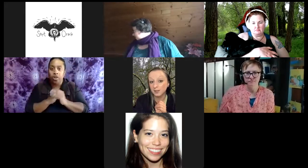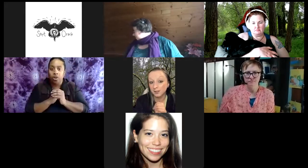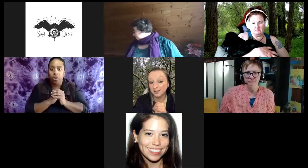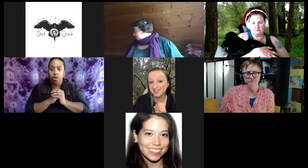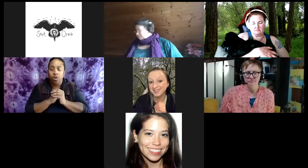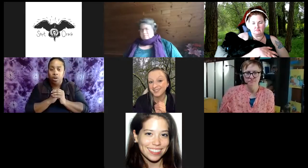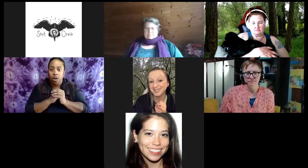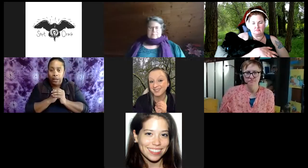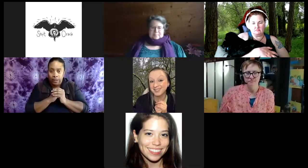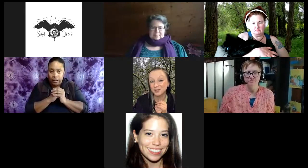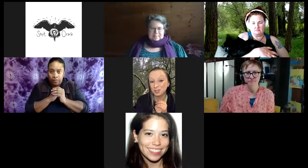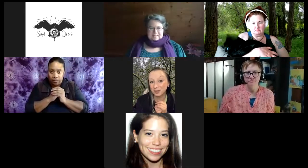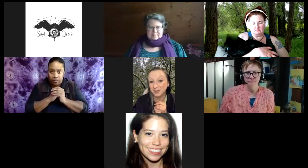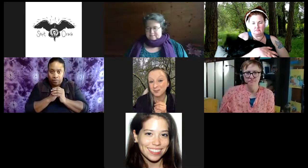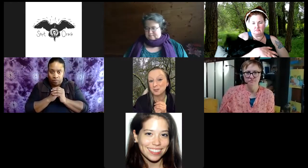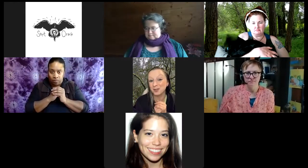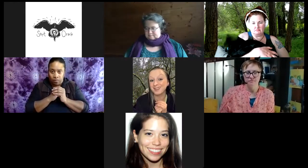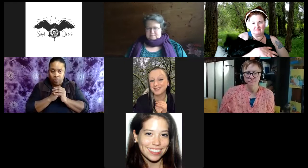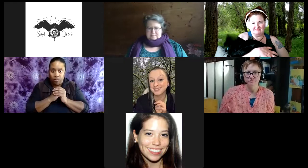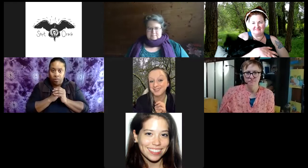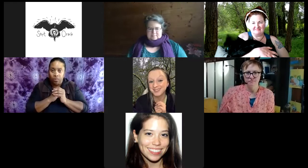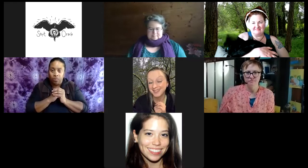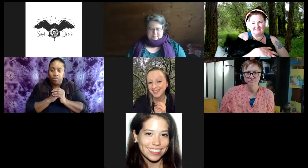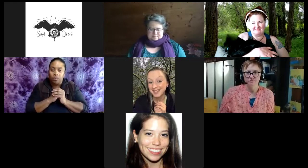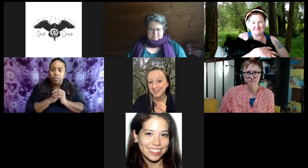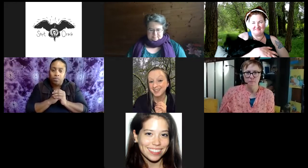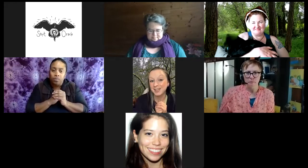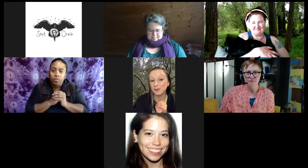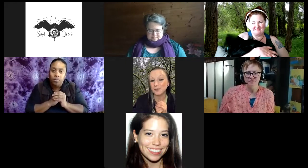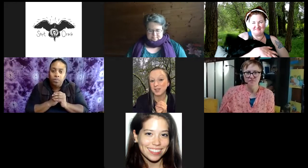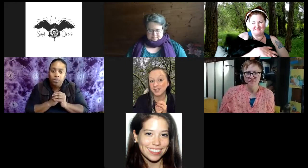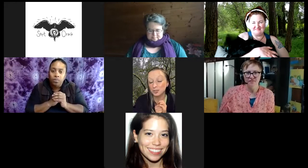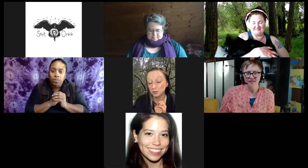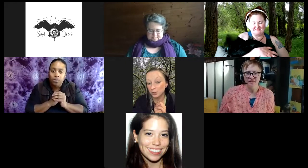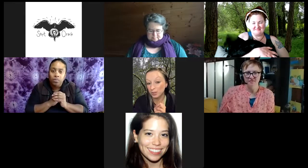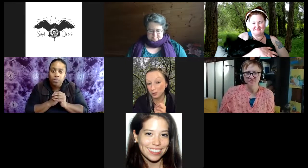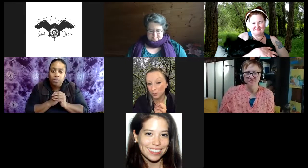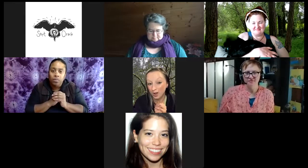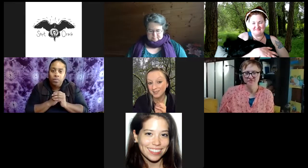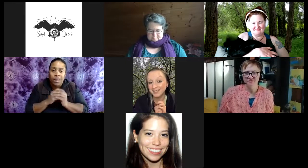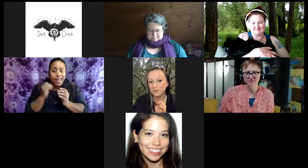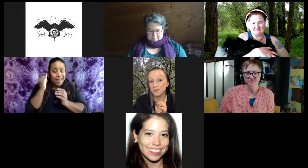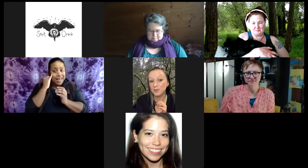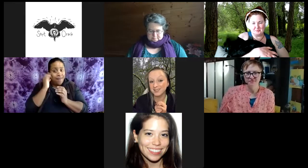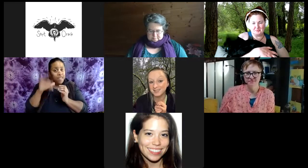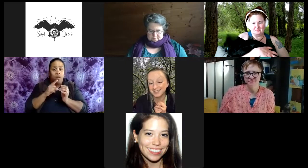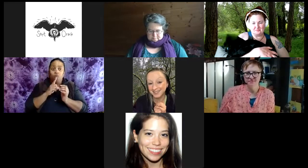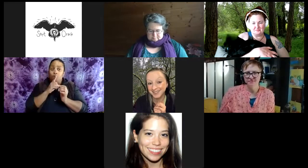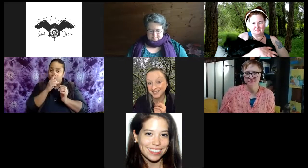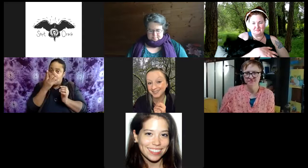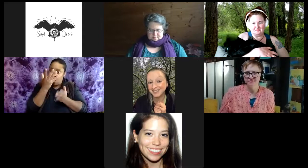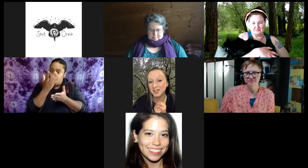Invest in your journey with the plants. If it's truly what you want,